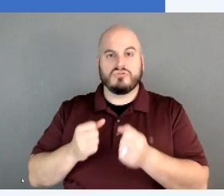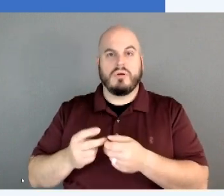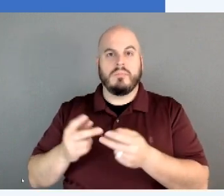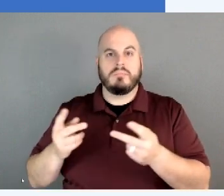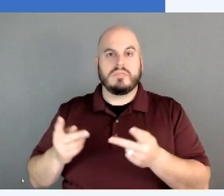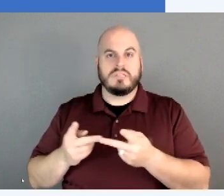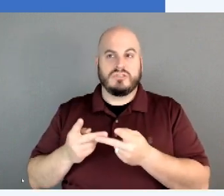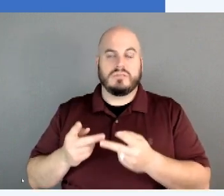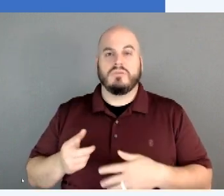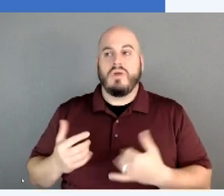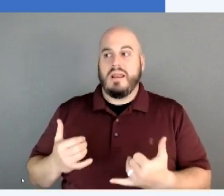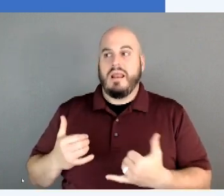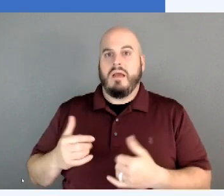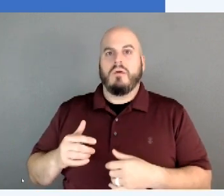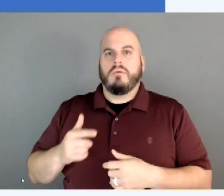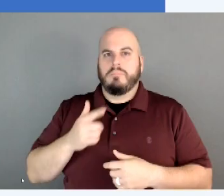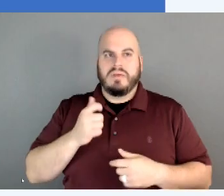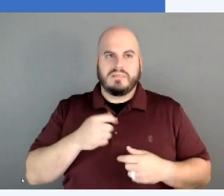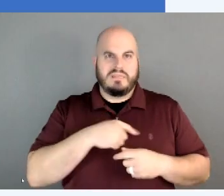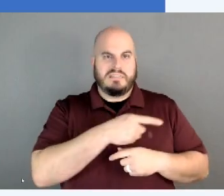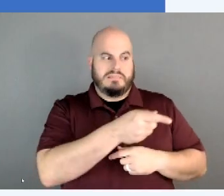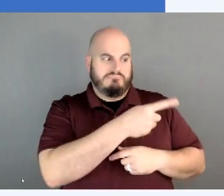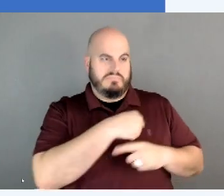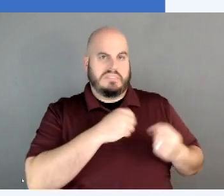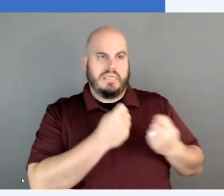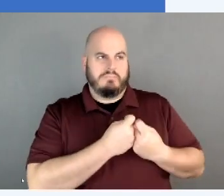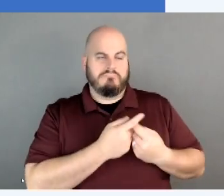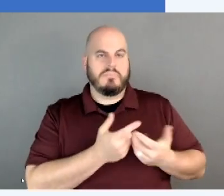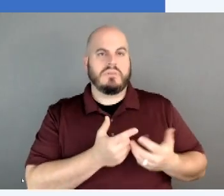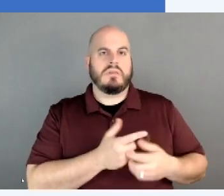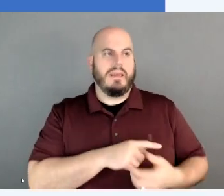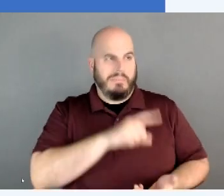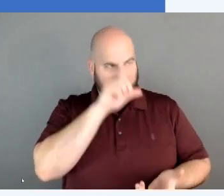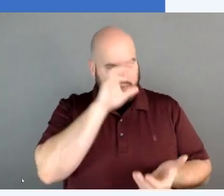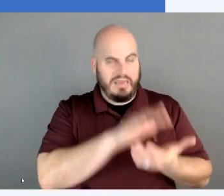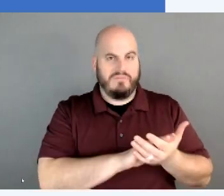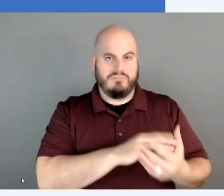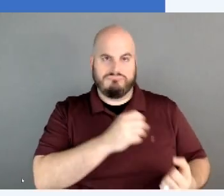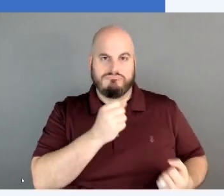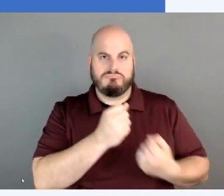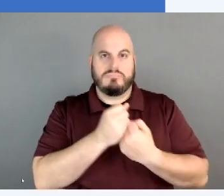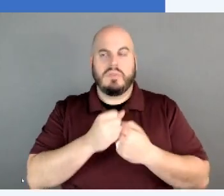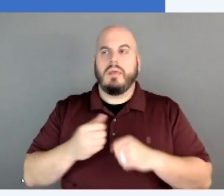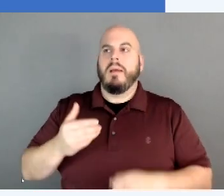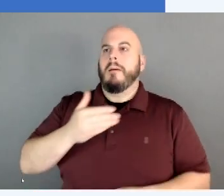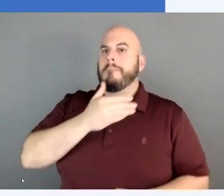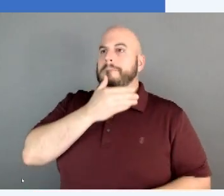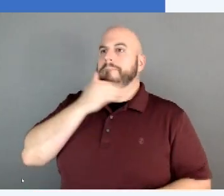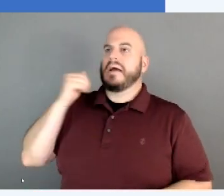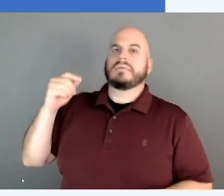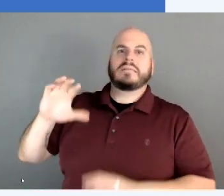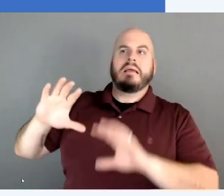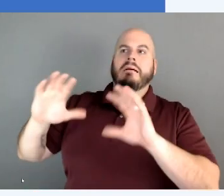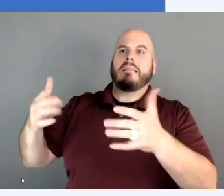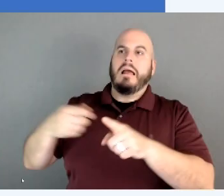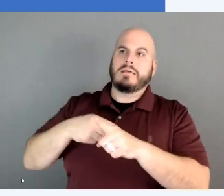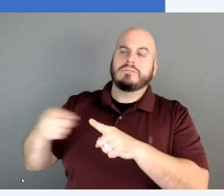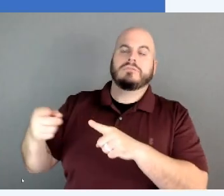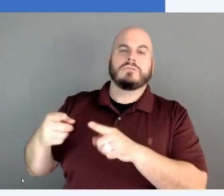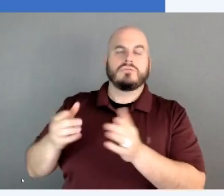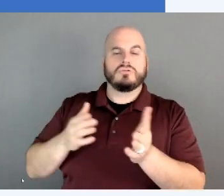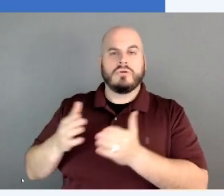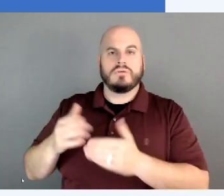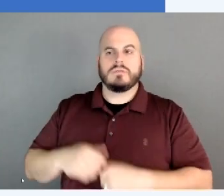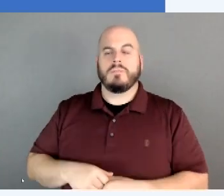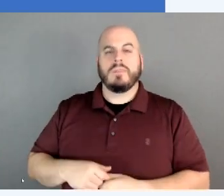of. They've really bought in and committed to this idea of best-in-class services while we're developing these state-of-the-art facilities that are